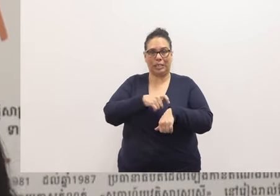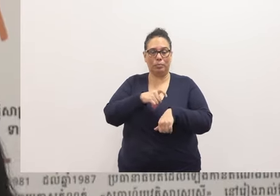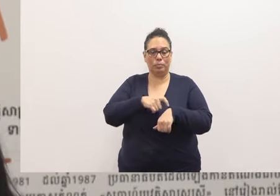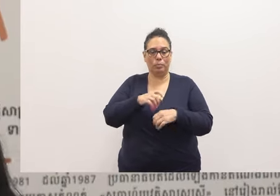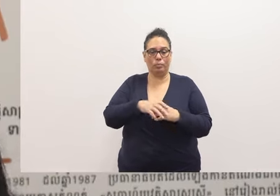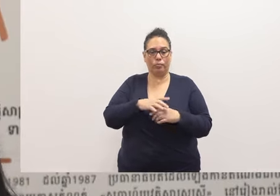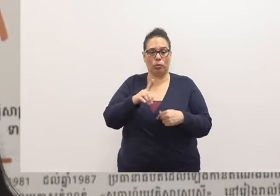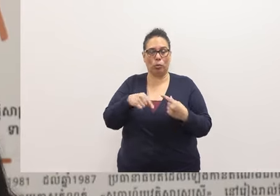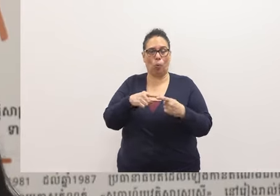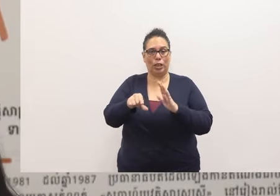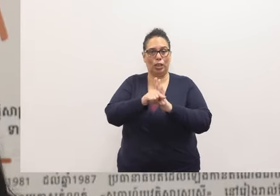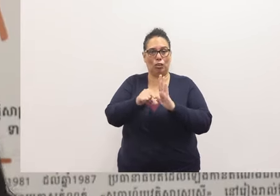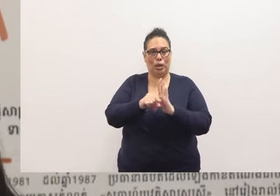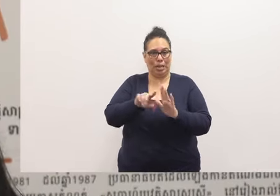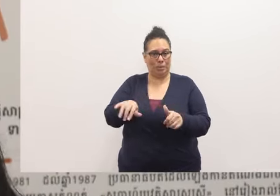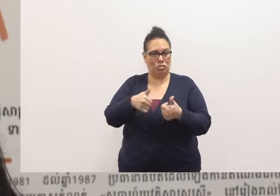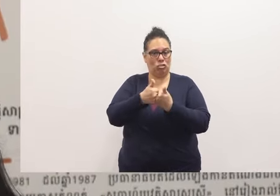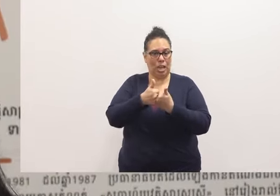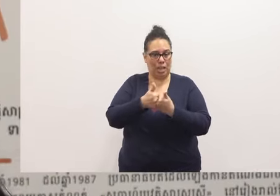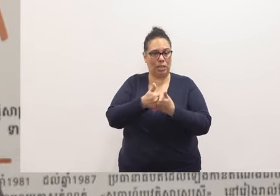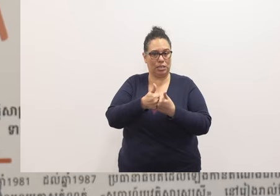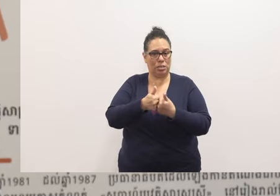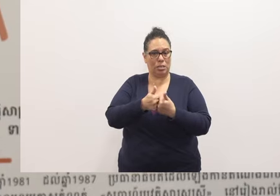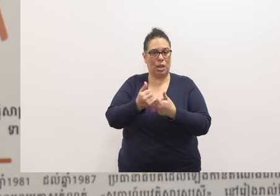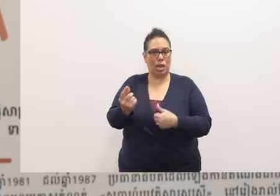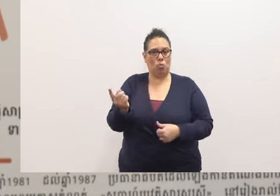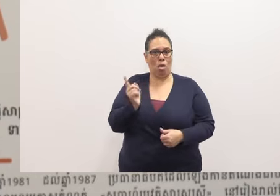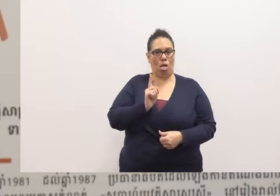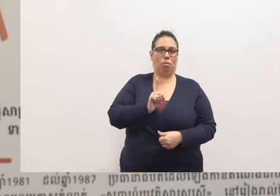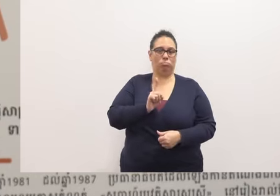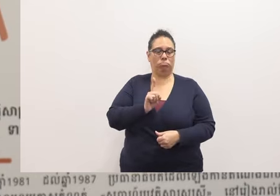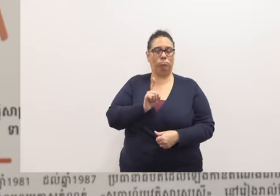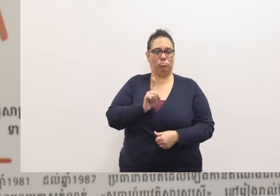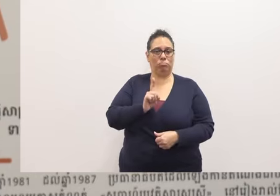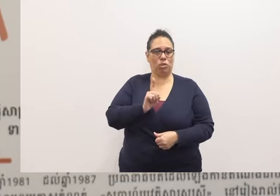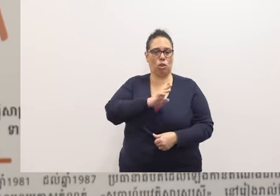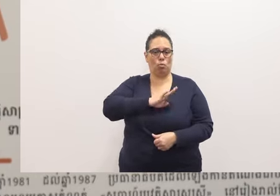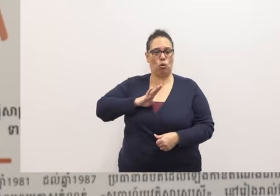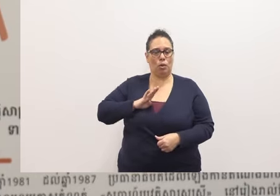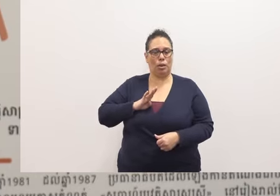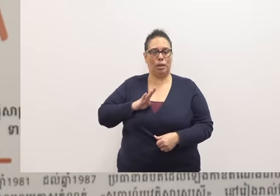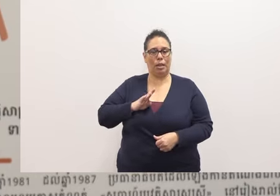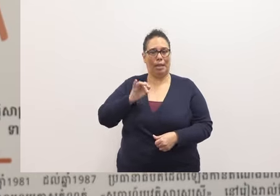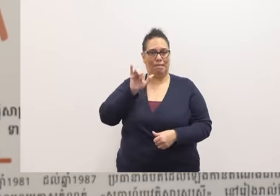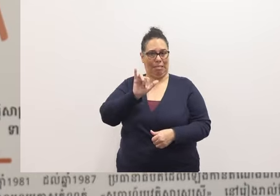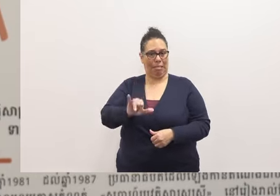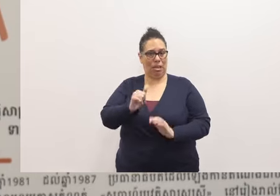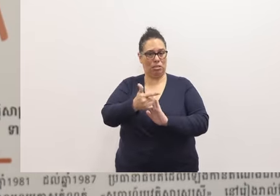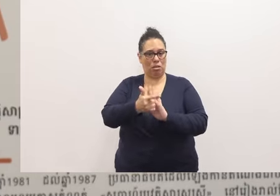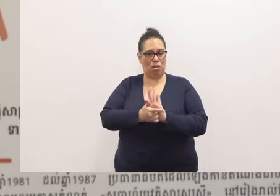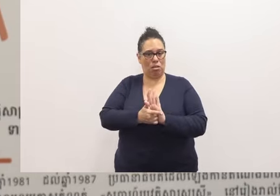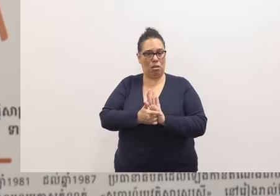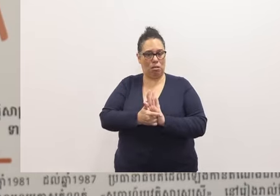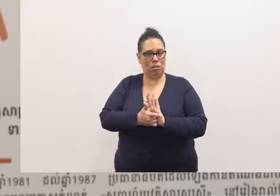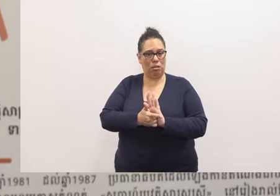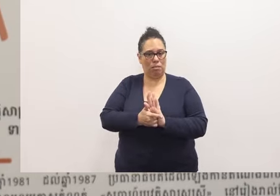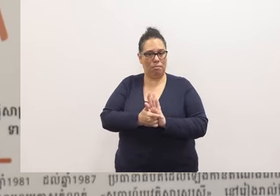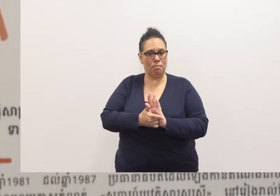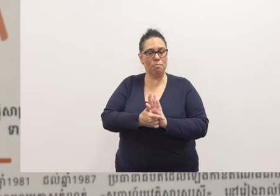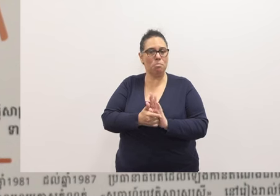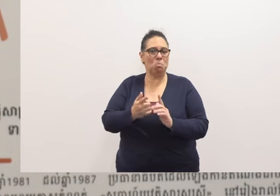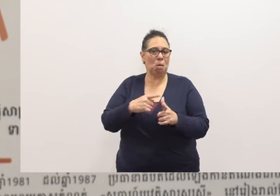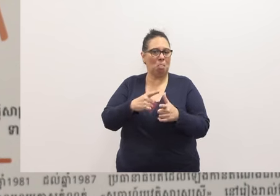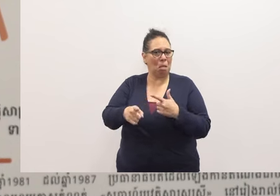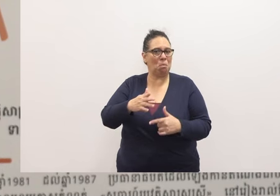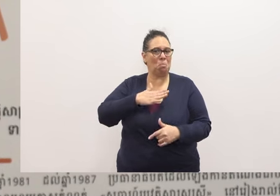when that grade will be challenged and will come to the board. So if that's clear with the law, I think that just my